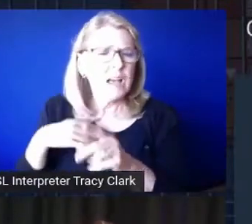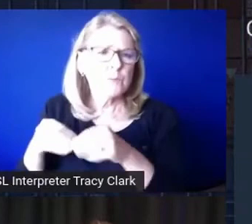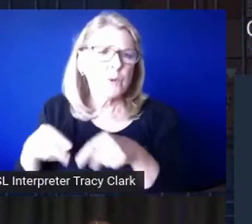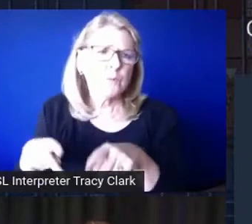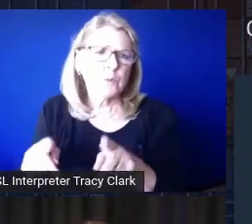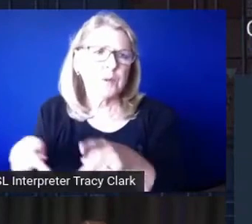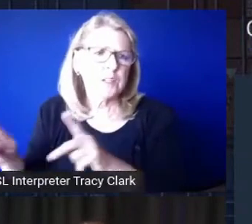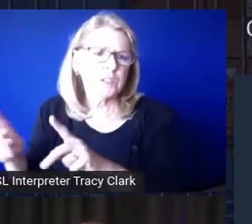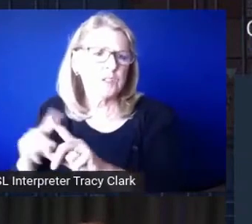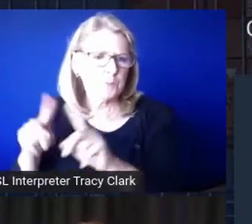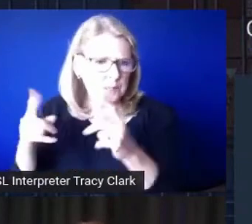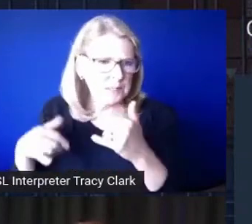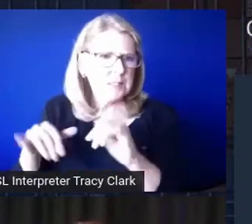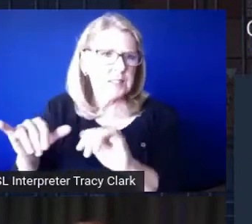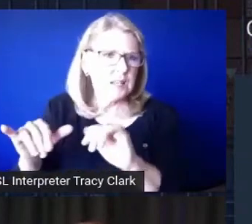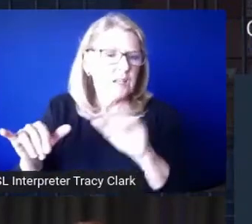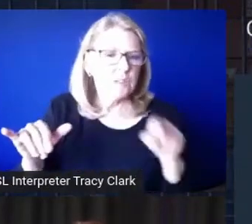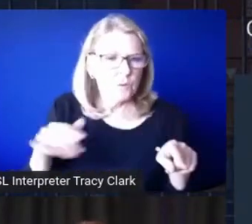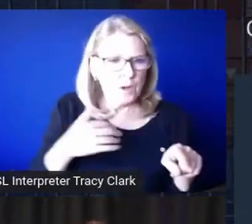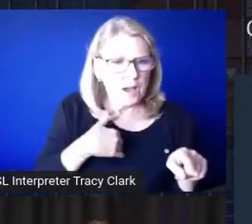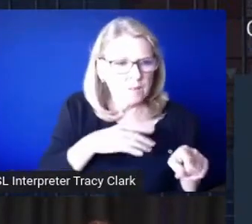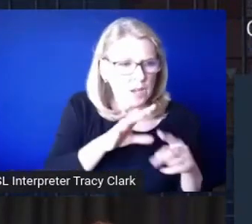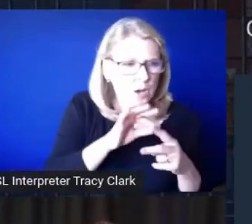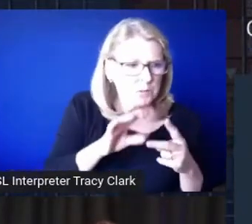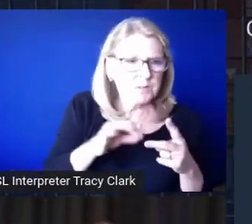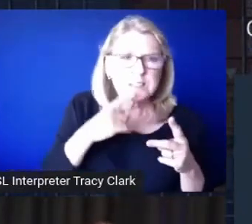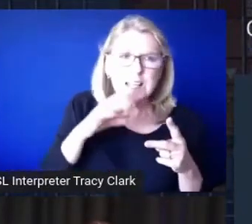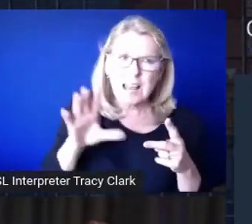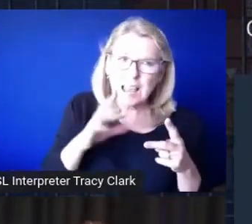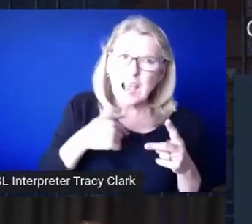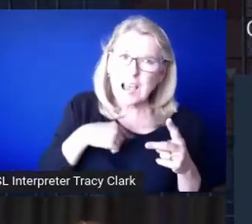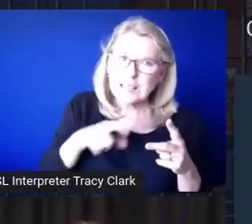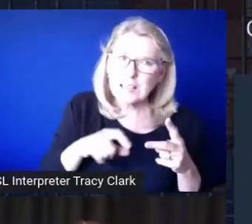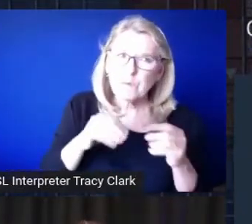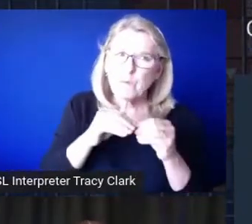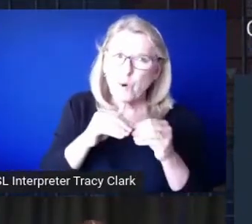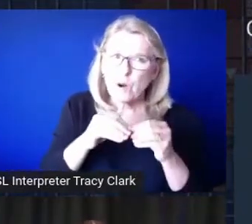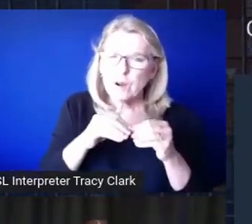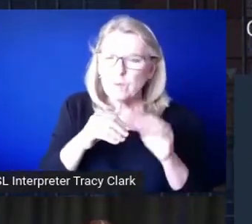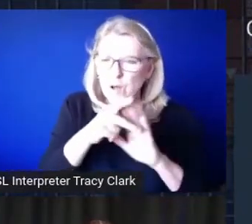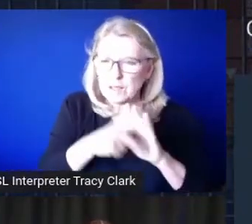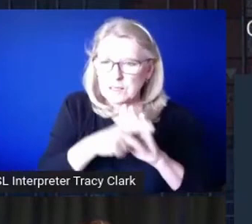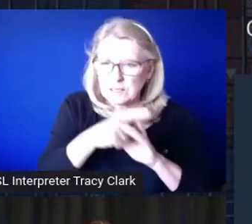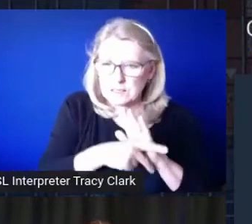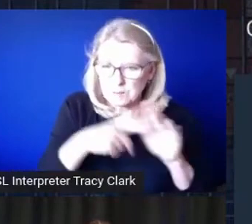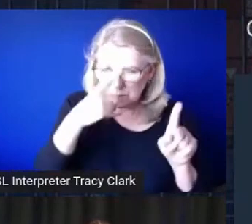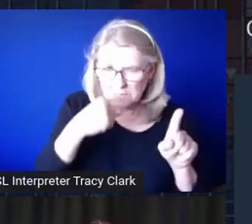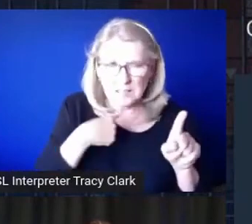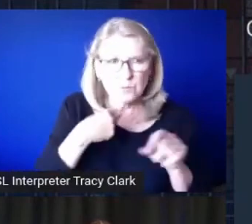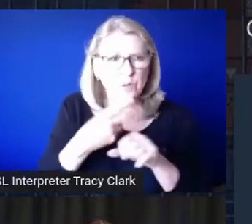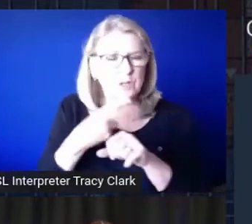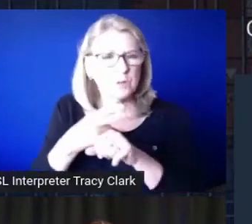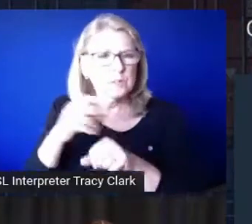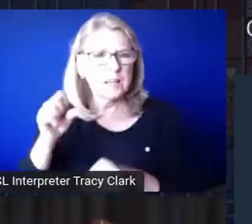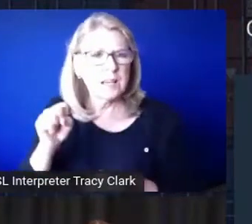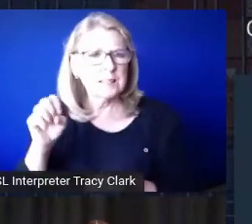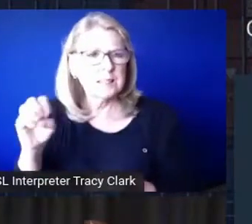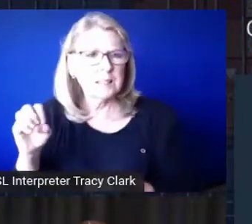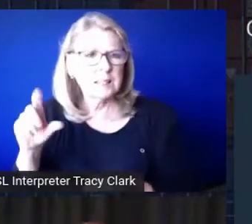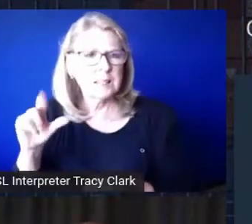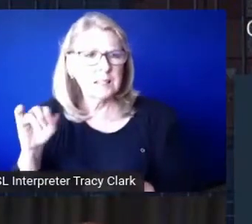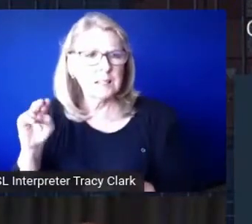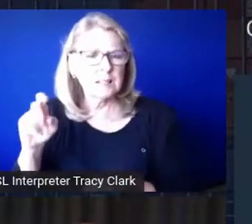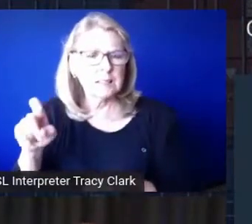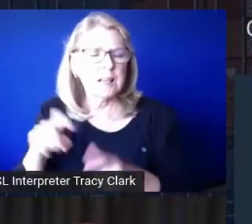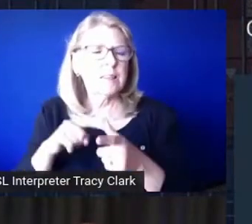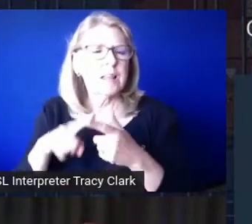go in and say, hey, I need more policies because we use SE/Linux between these workloads. That's up to you to manage inside that environment, and Bottlerocket's not